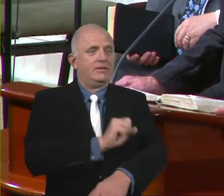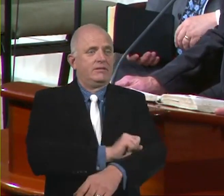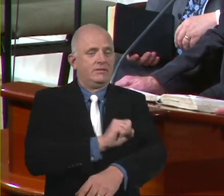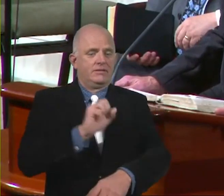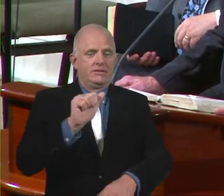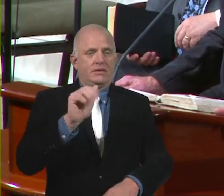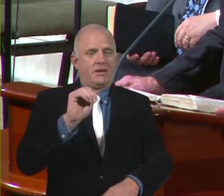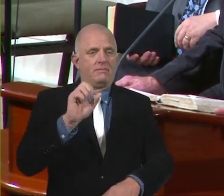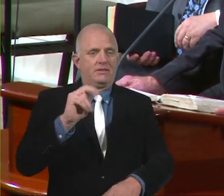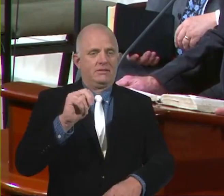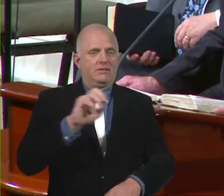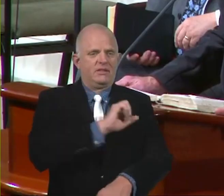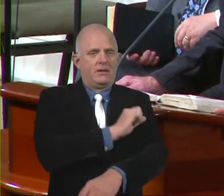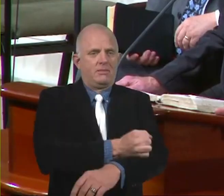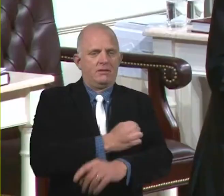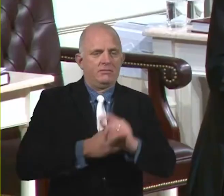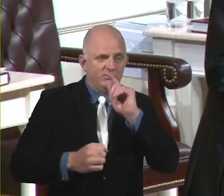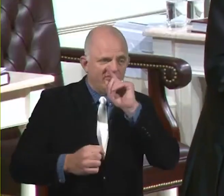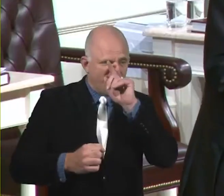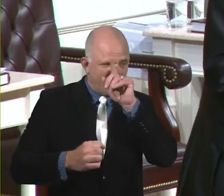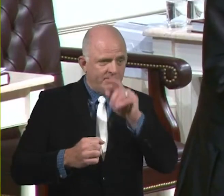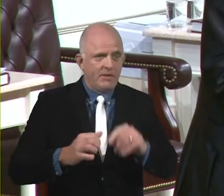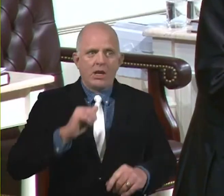He wist not that he was gone.